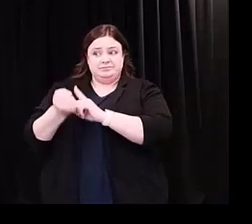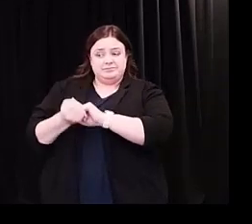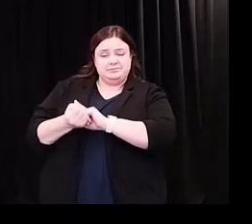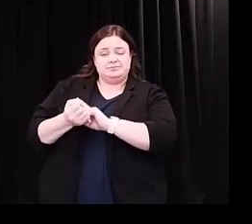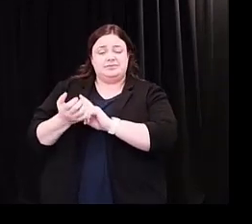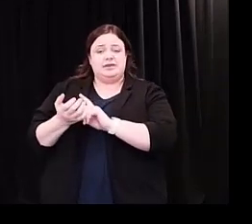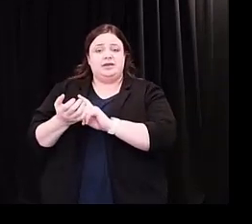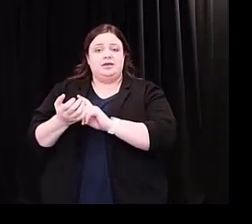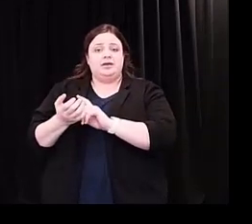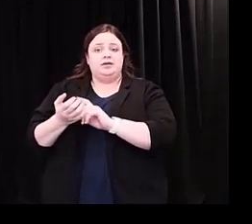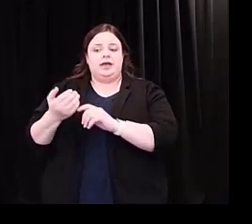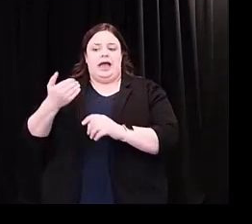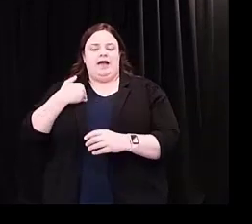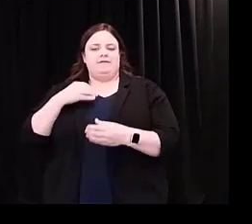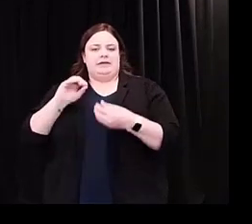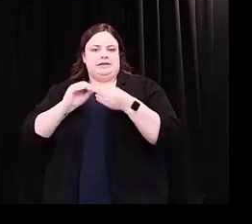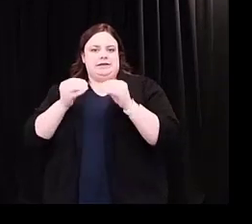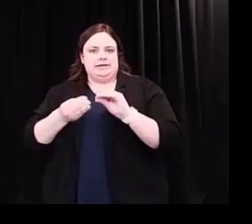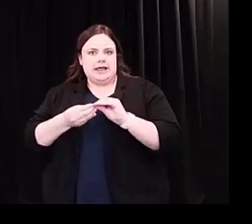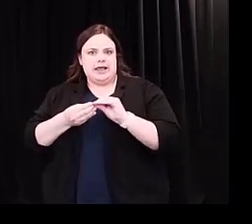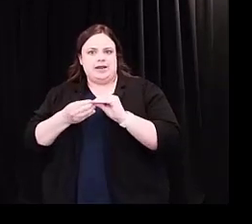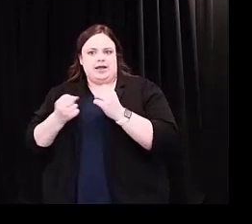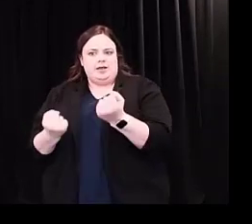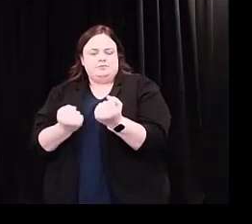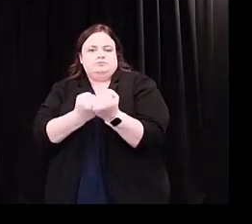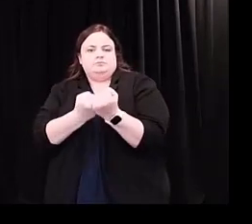helps this sort of